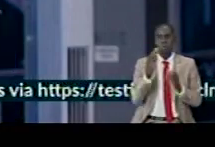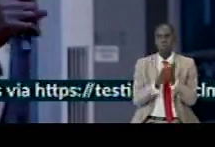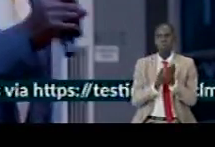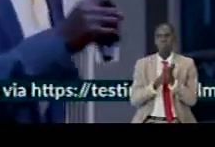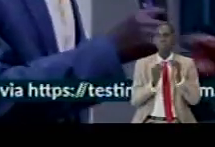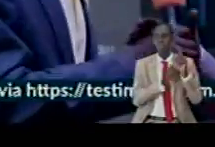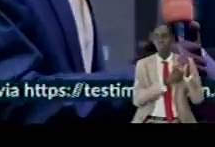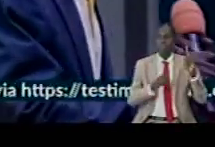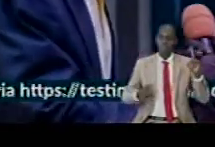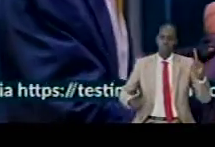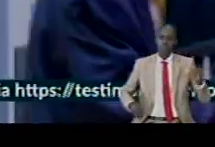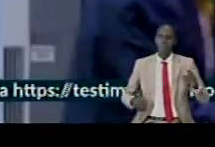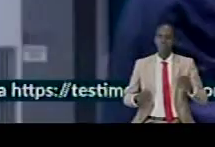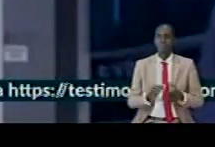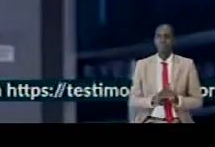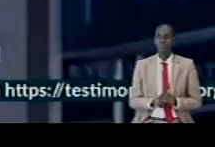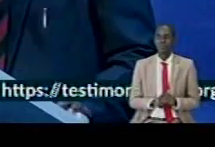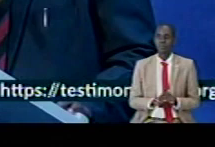Thank you.